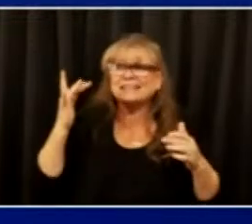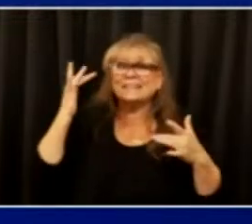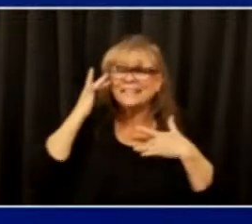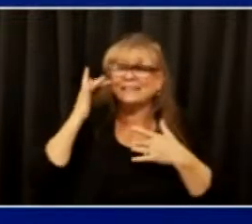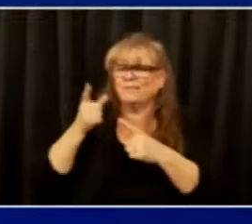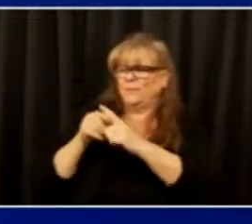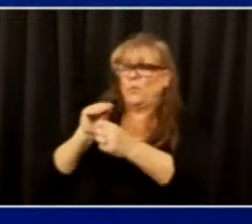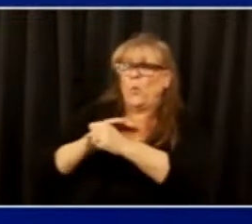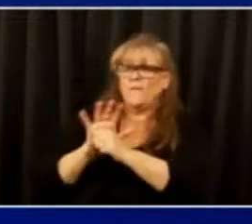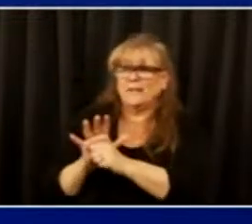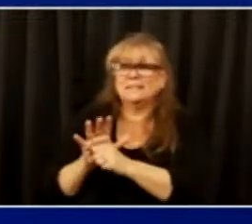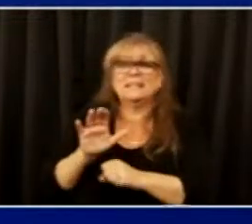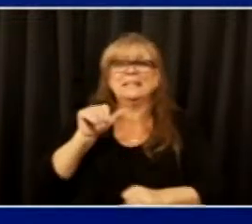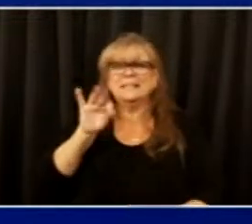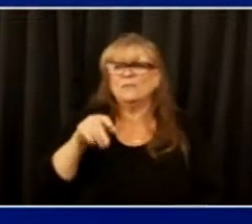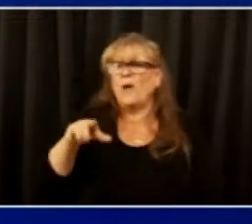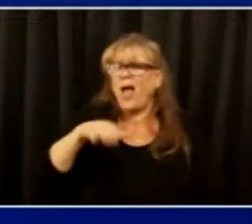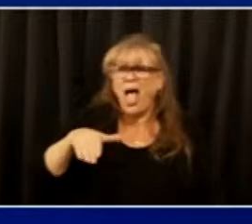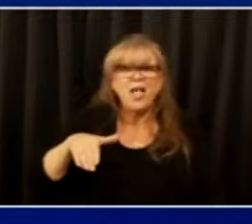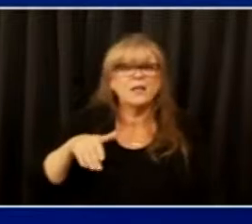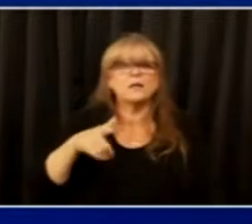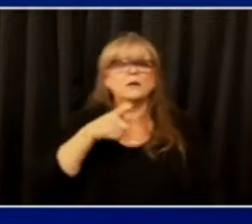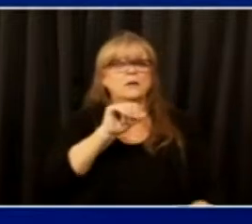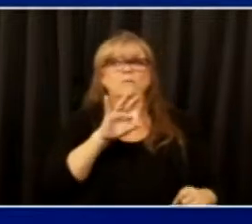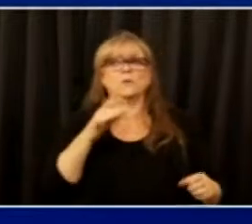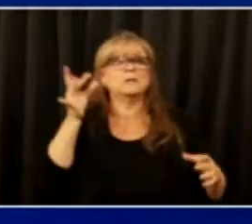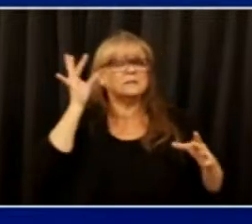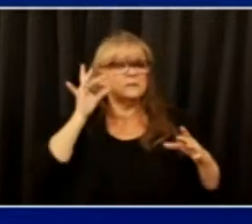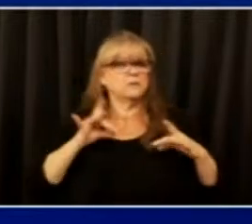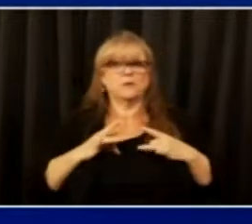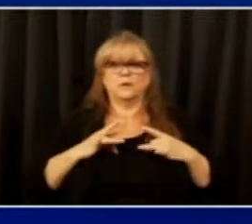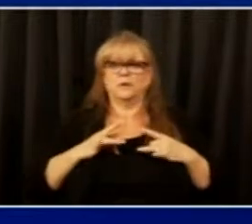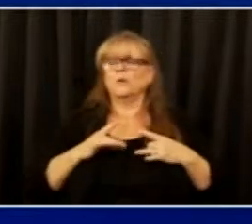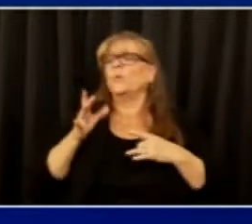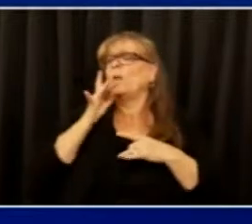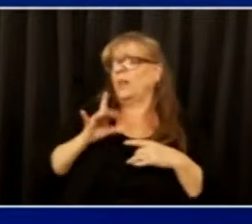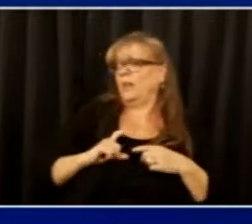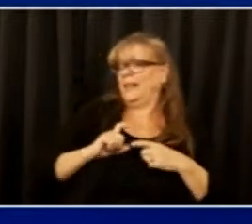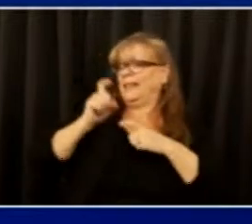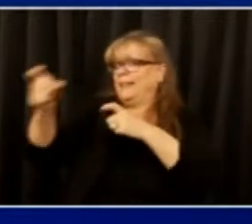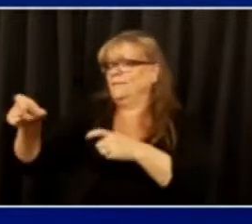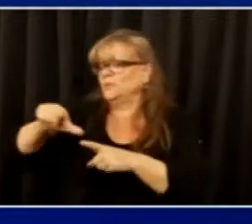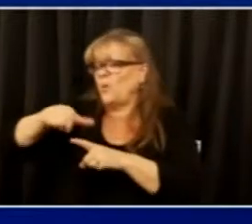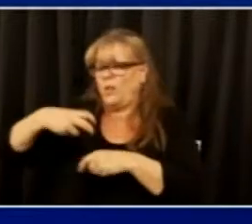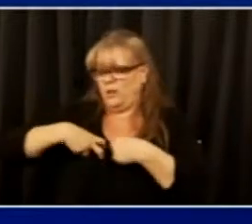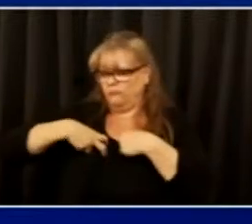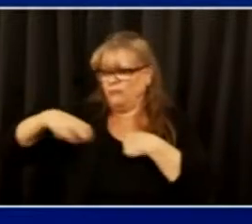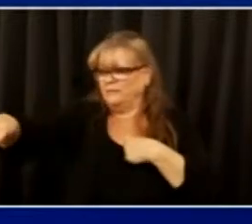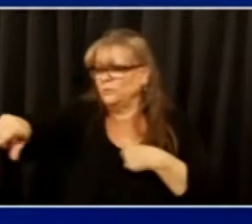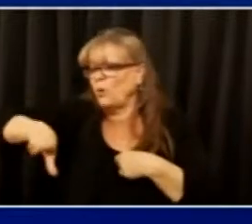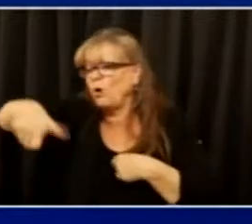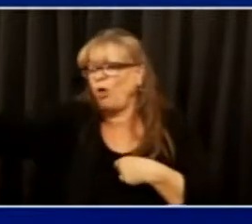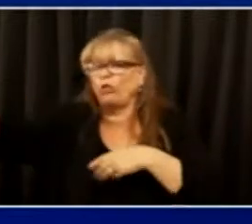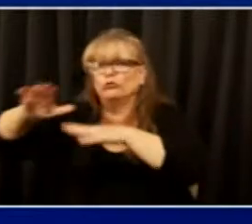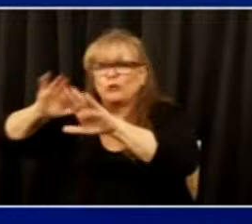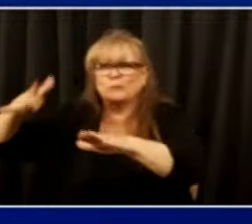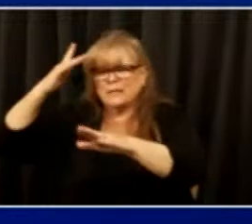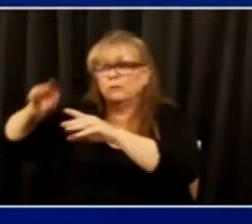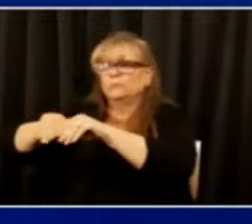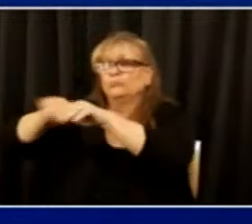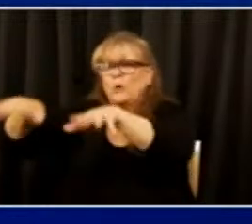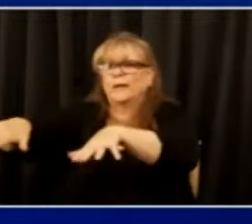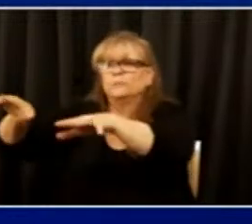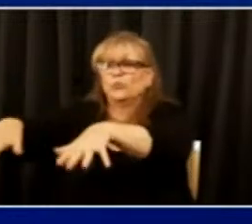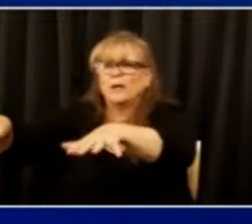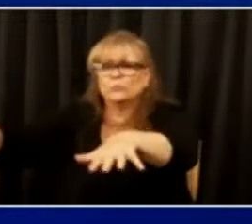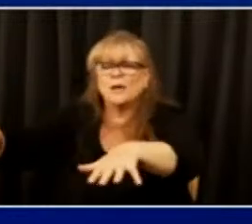infect others, including those who have weakened immune systems, people of older age groups, and those who may not be able to